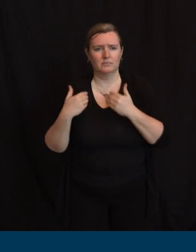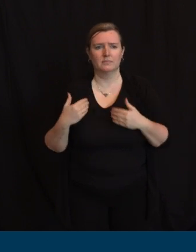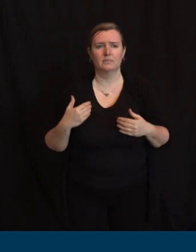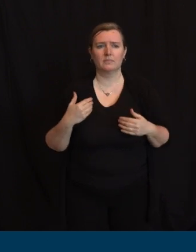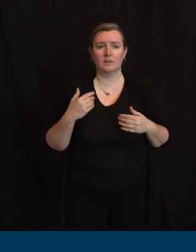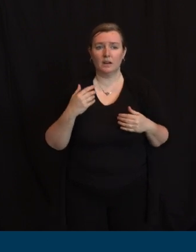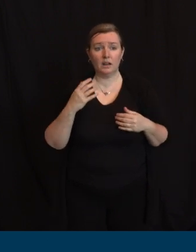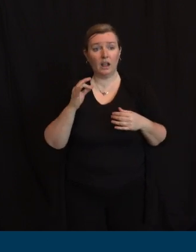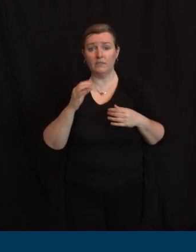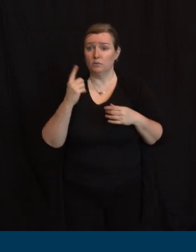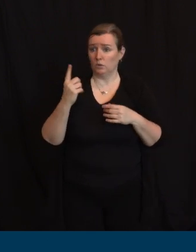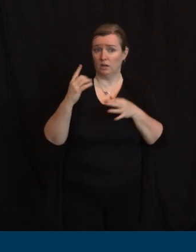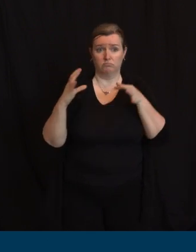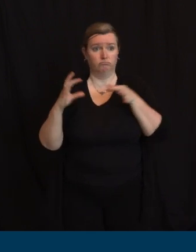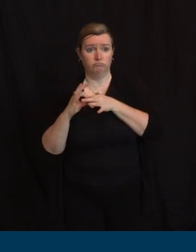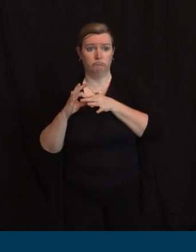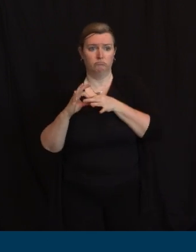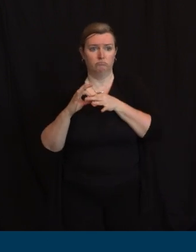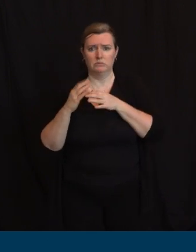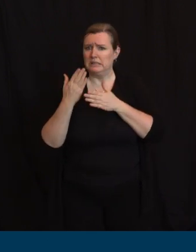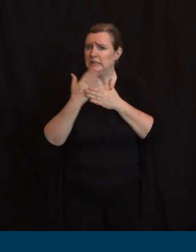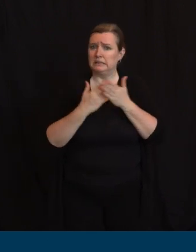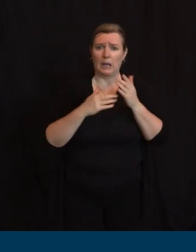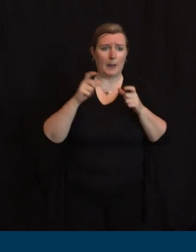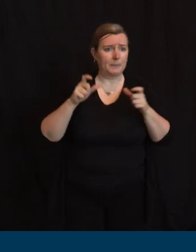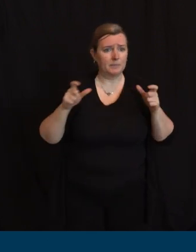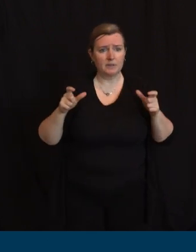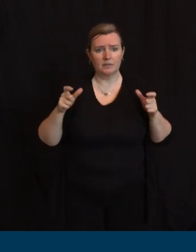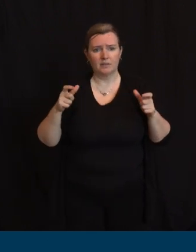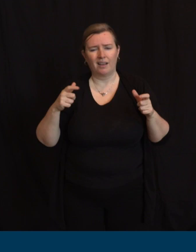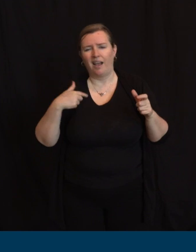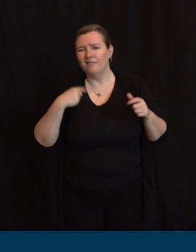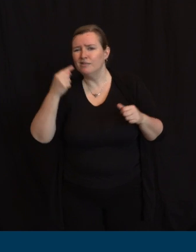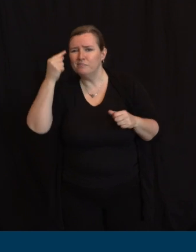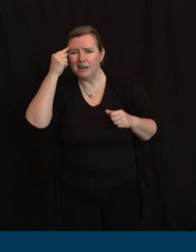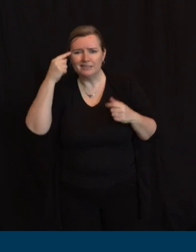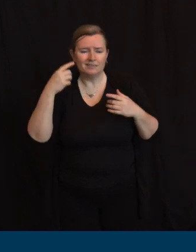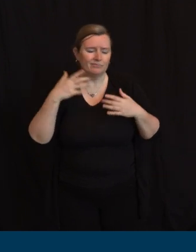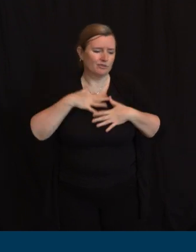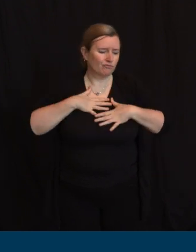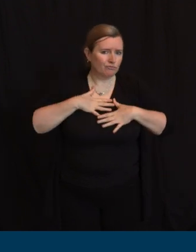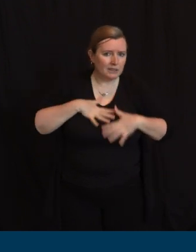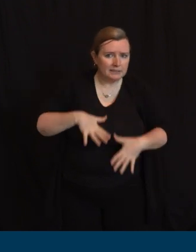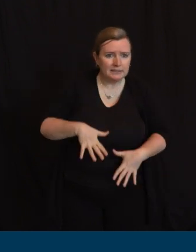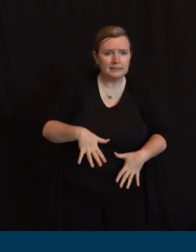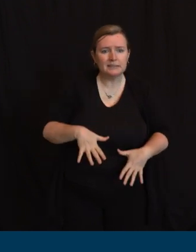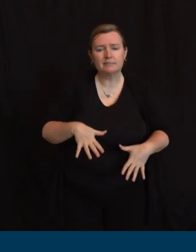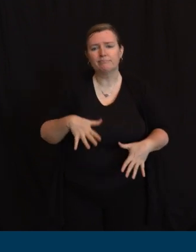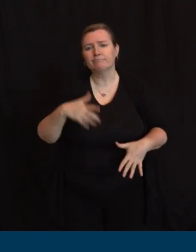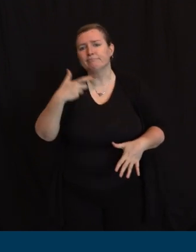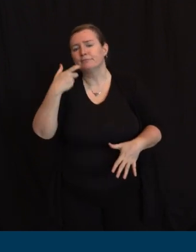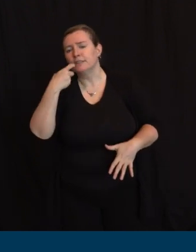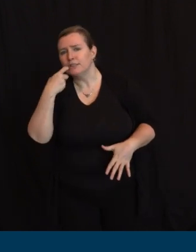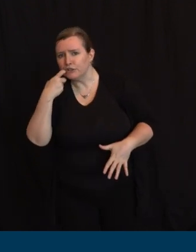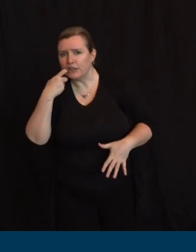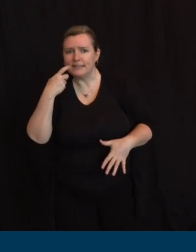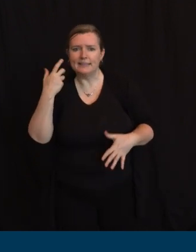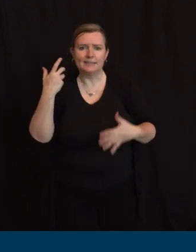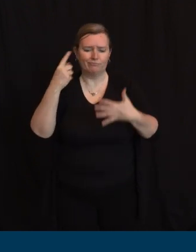who suffer from mental health challenges, depression, addictions, other suicidal